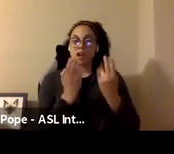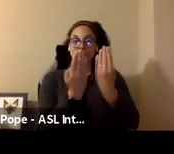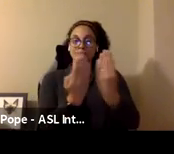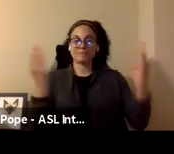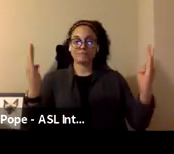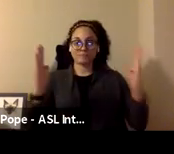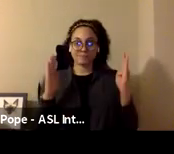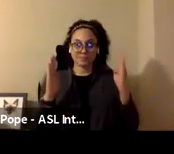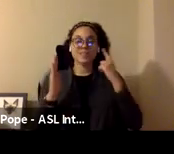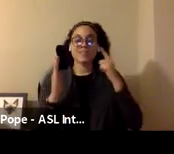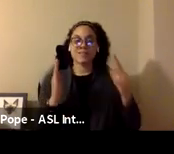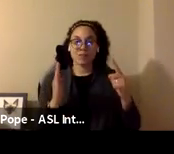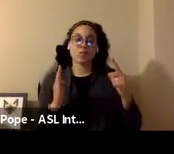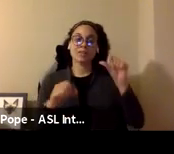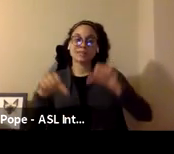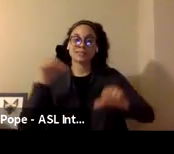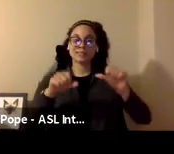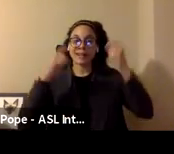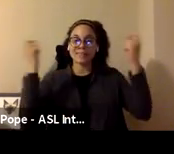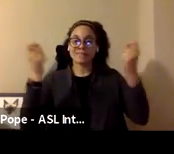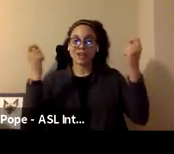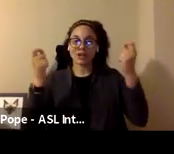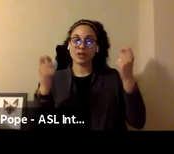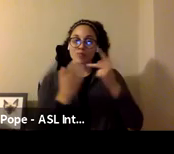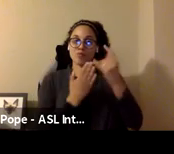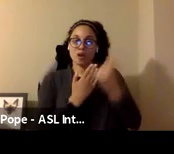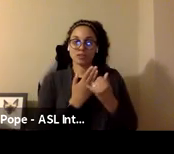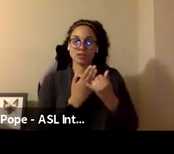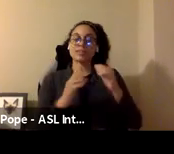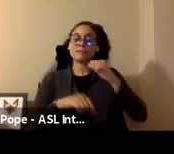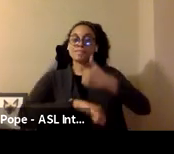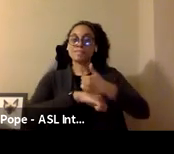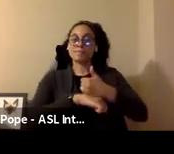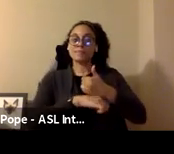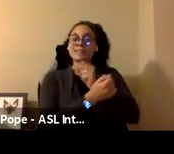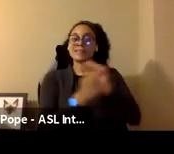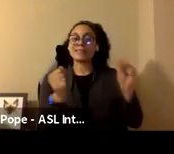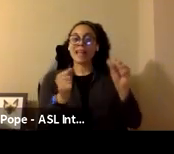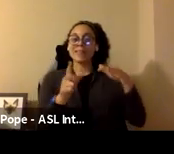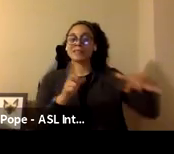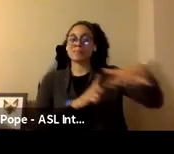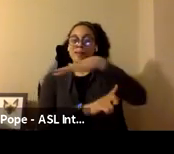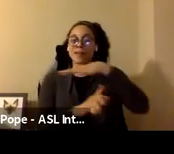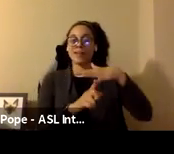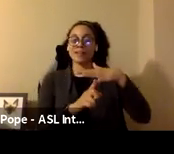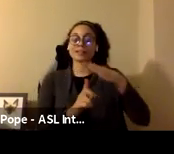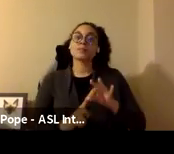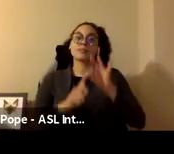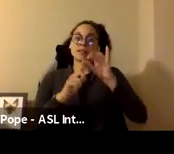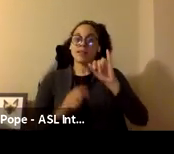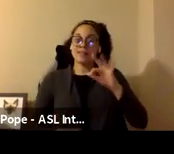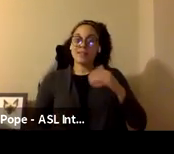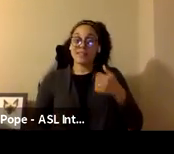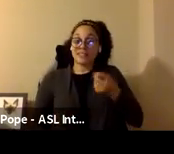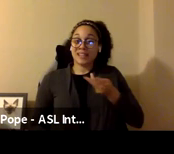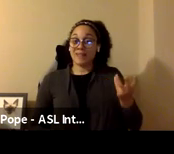projects. And that gives them kind of their own little safe space. And especially if you have more than one child at home working, it